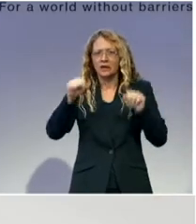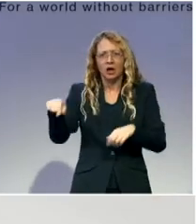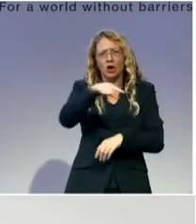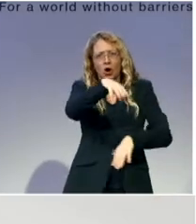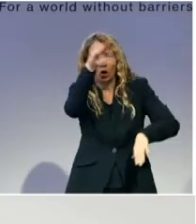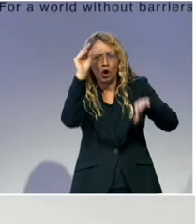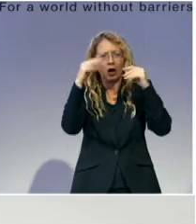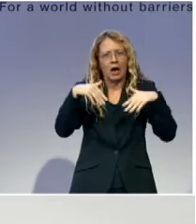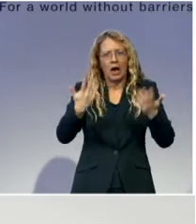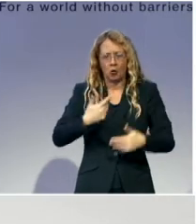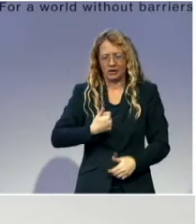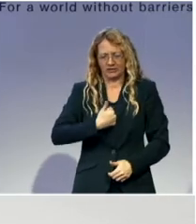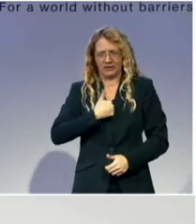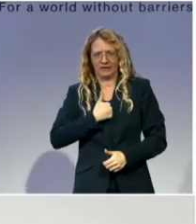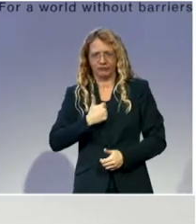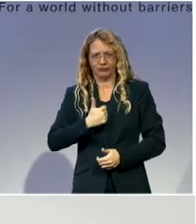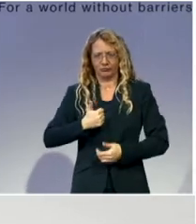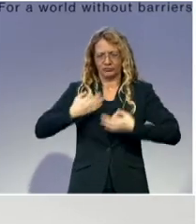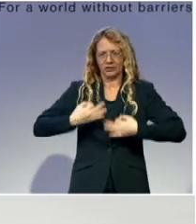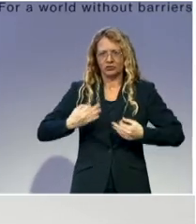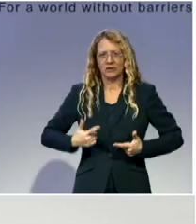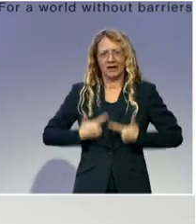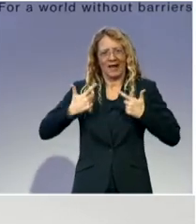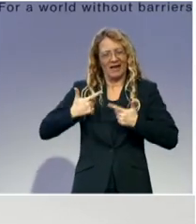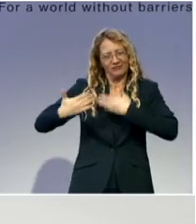to prepare for living independently.